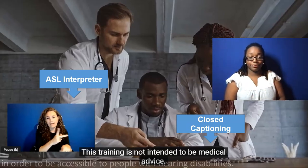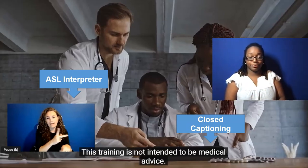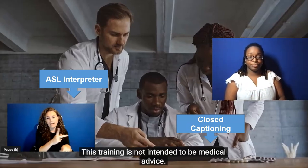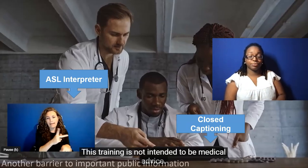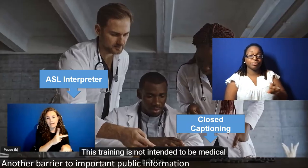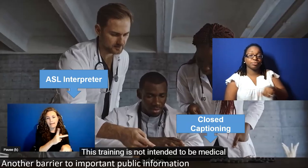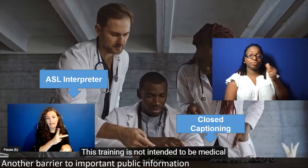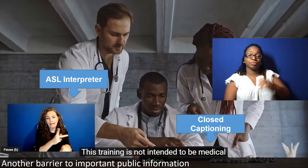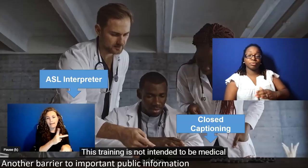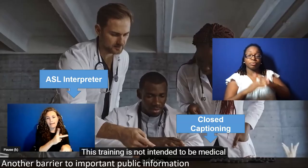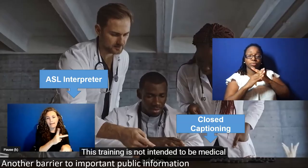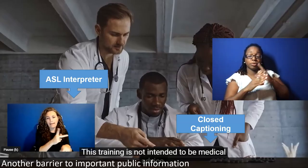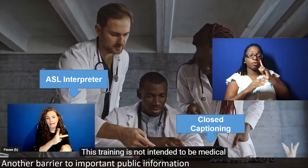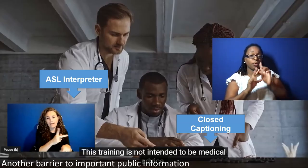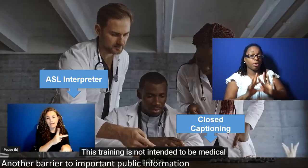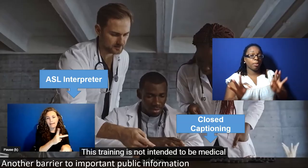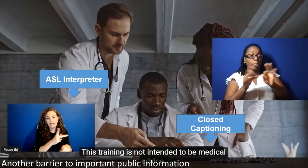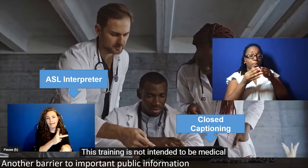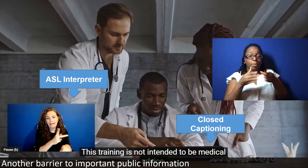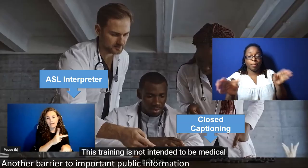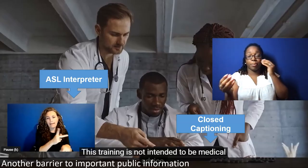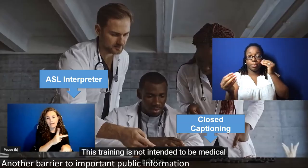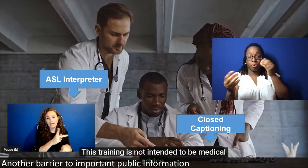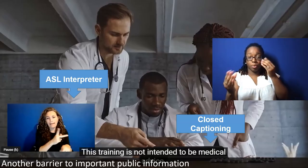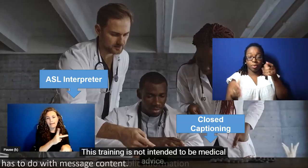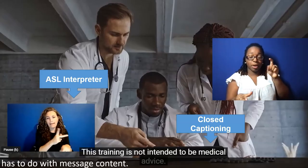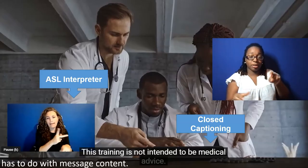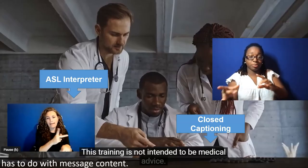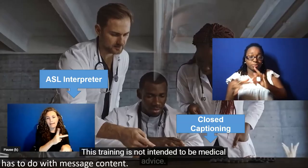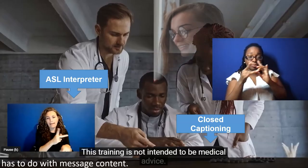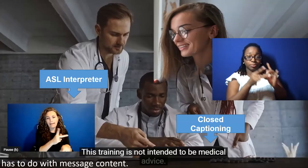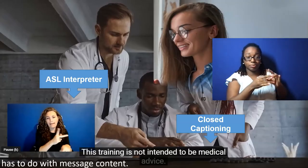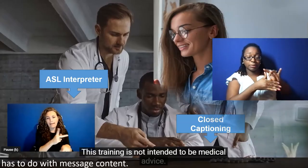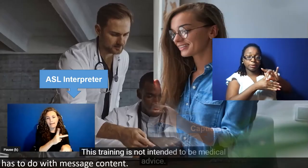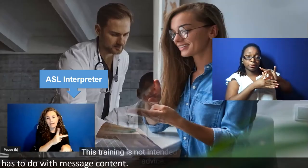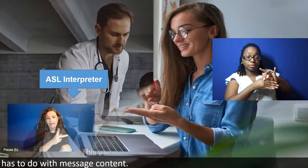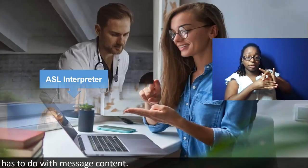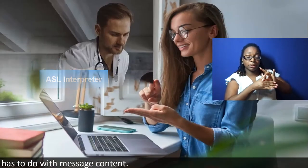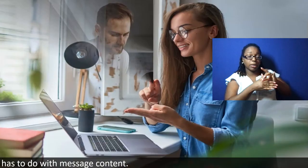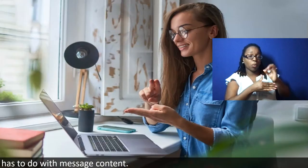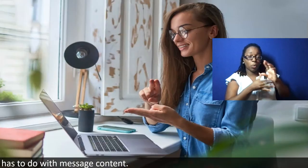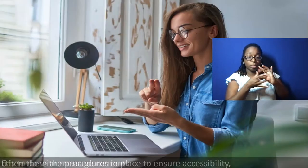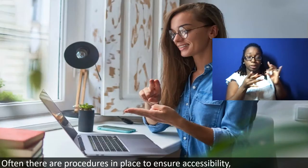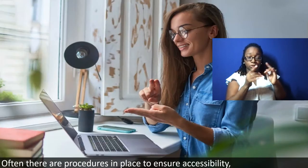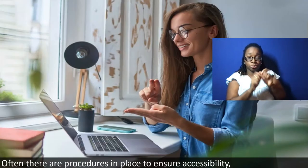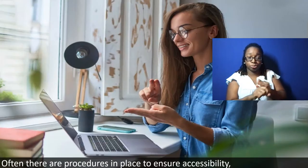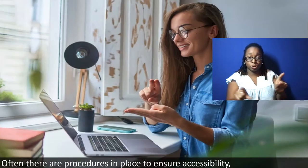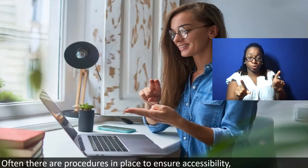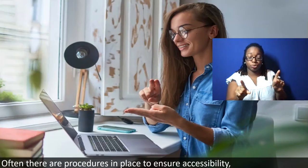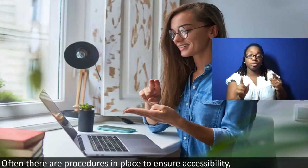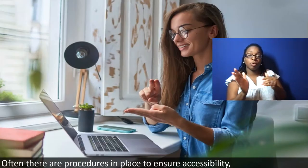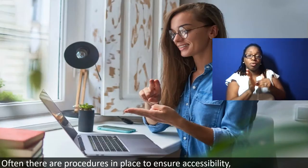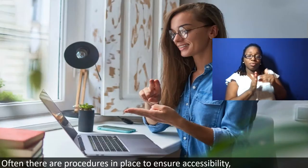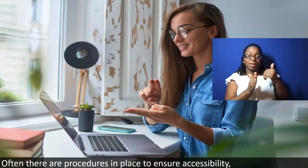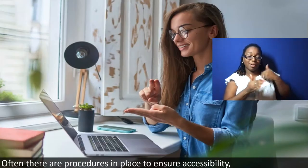disabilities. Another barrier to important public information has to do with message content.